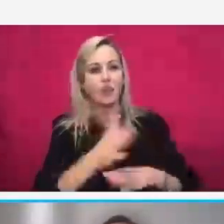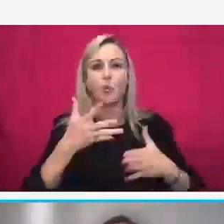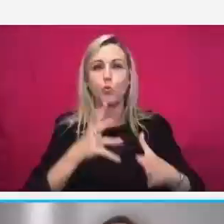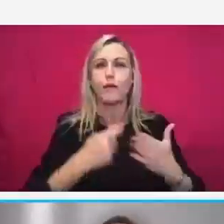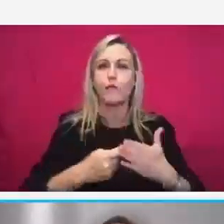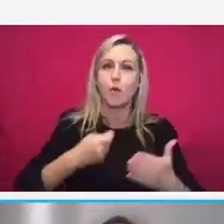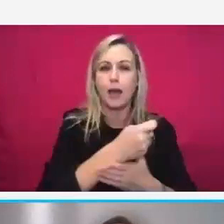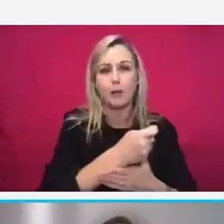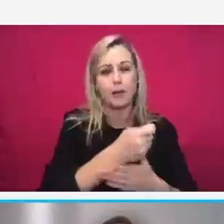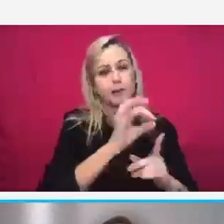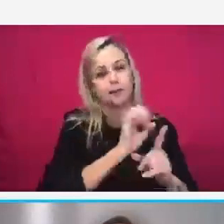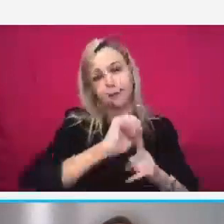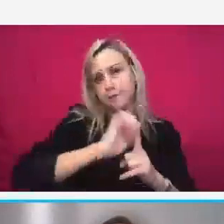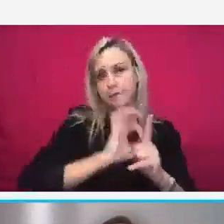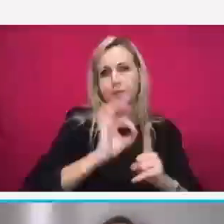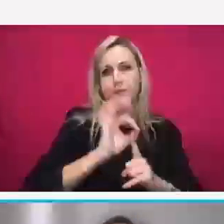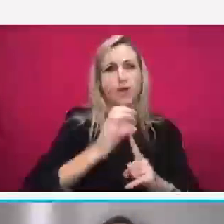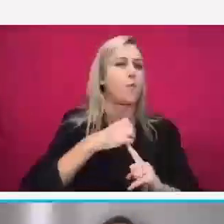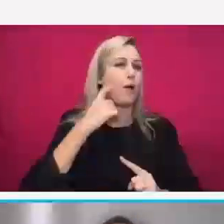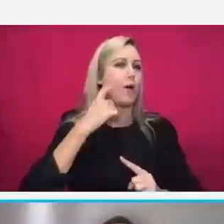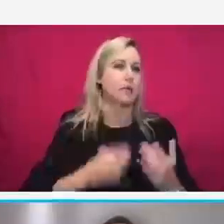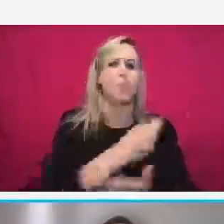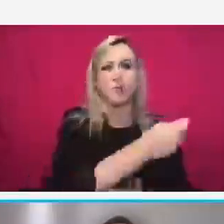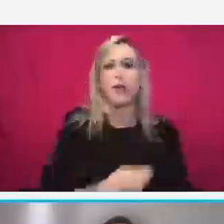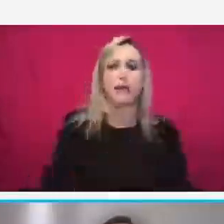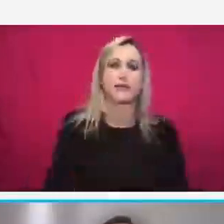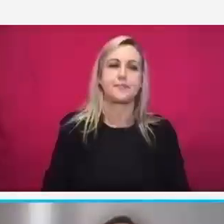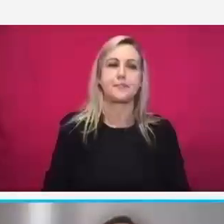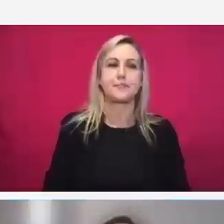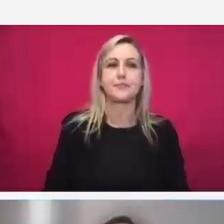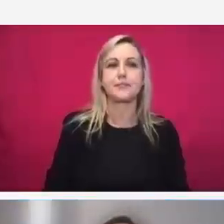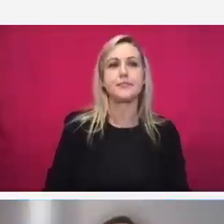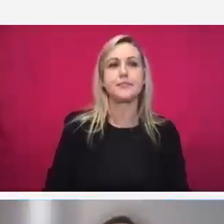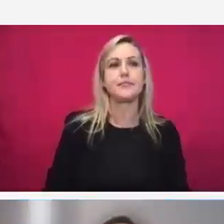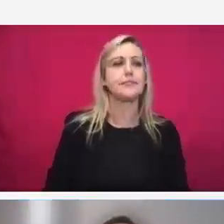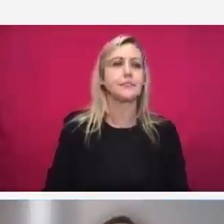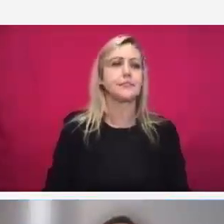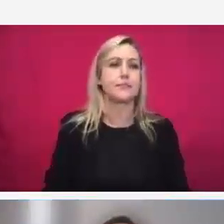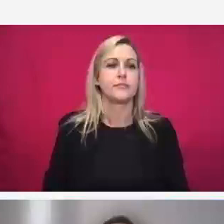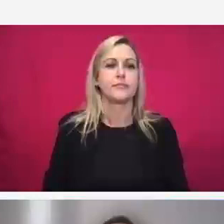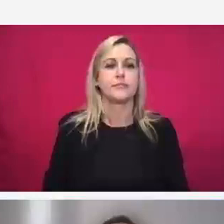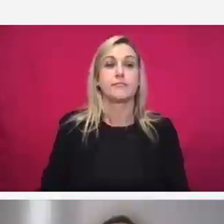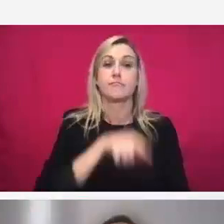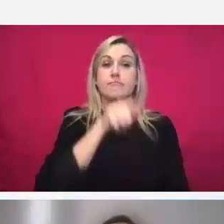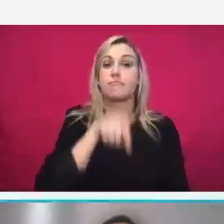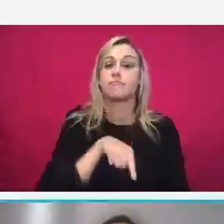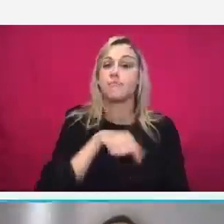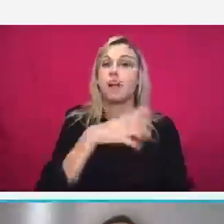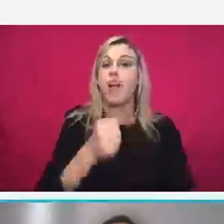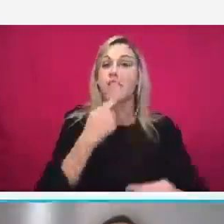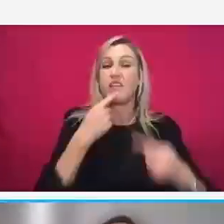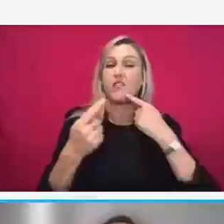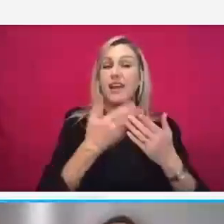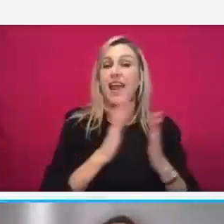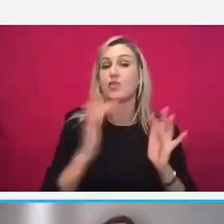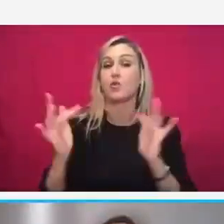to enable these payments to be made. So we've got a list of contacts,